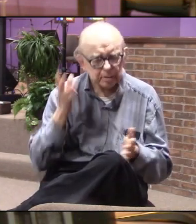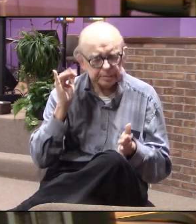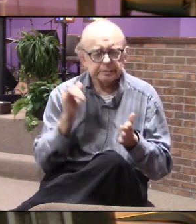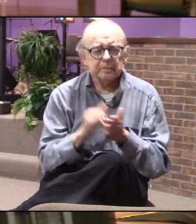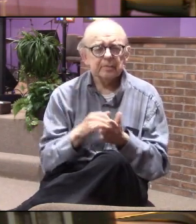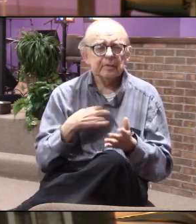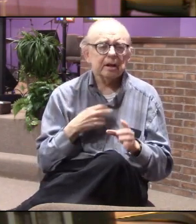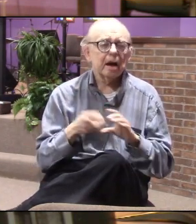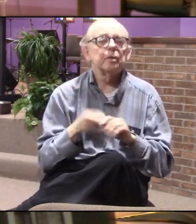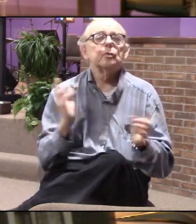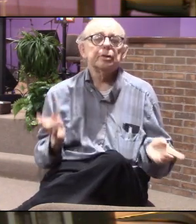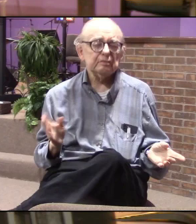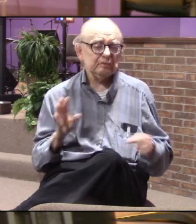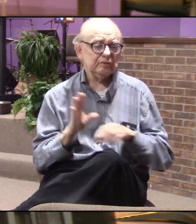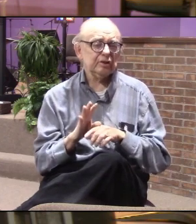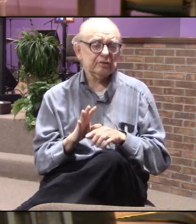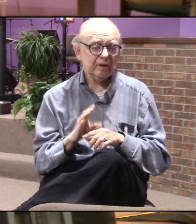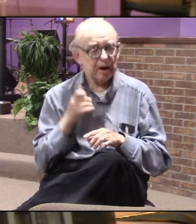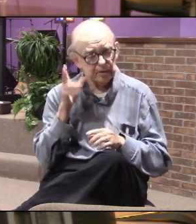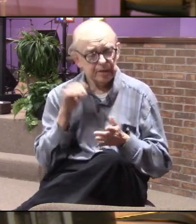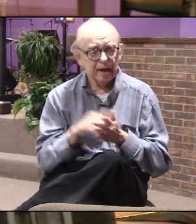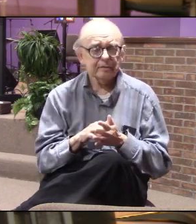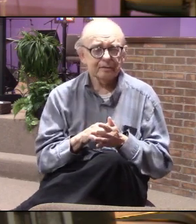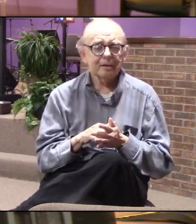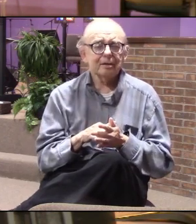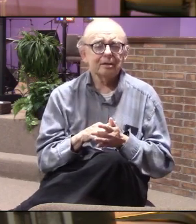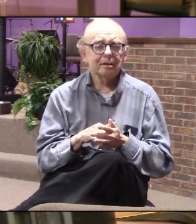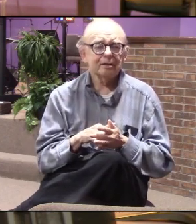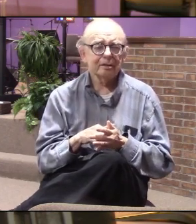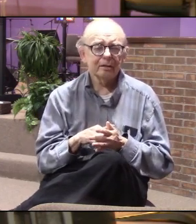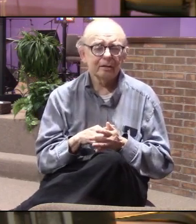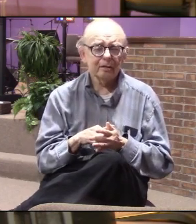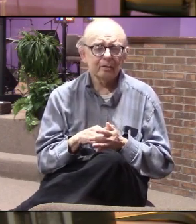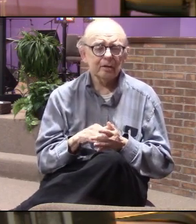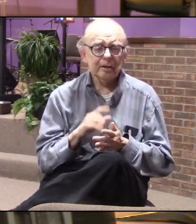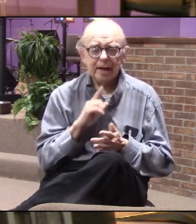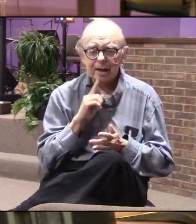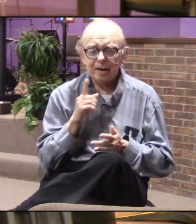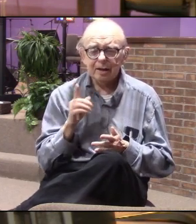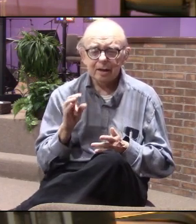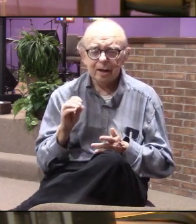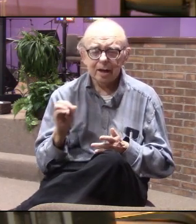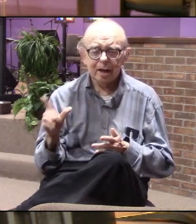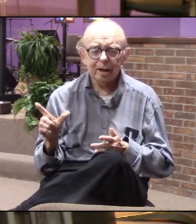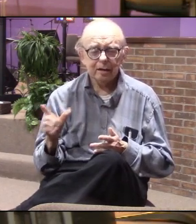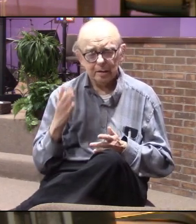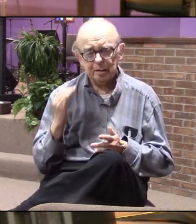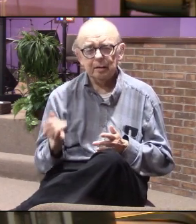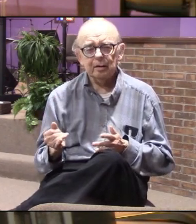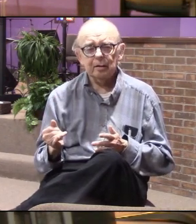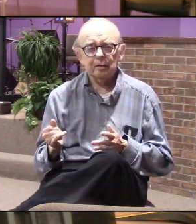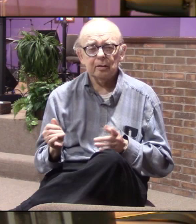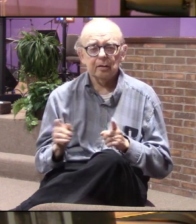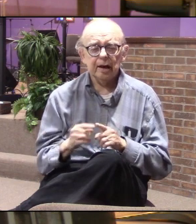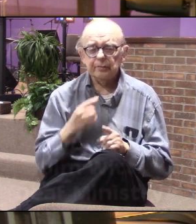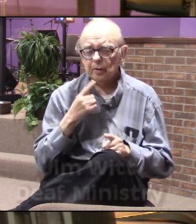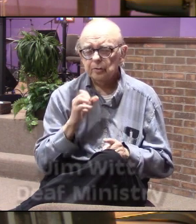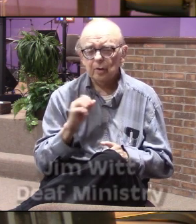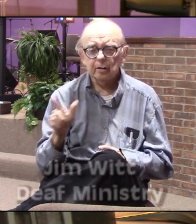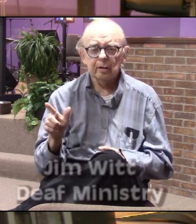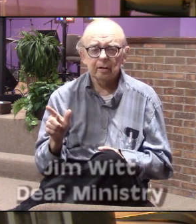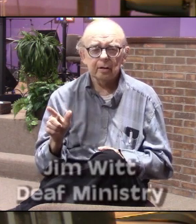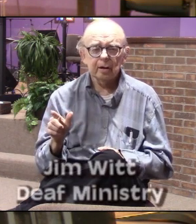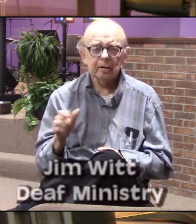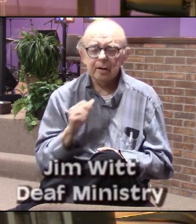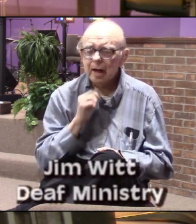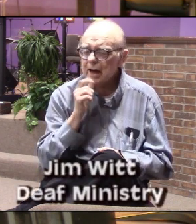I've resigned, by the way. And that's really cool because as I've told you all,